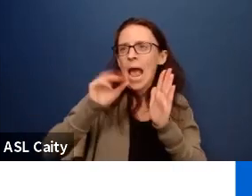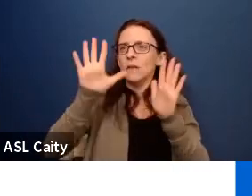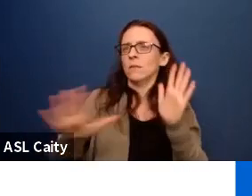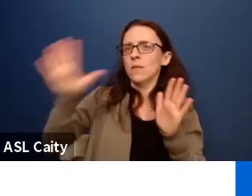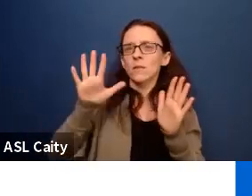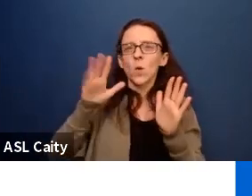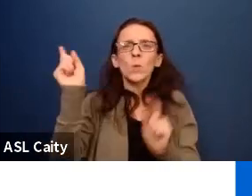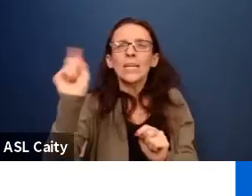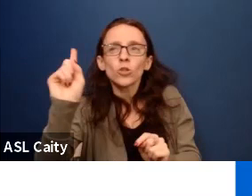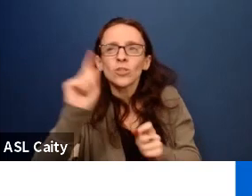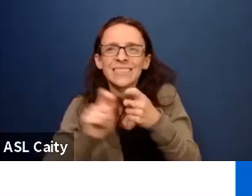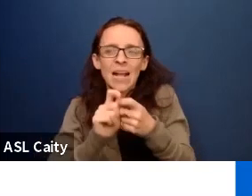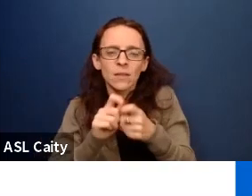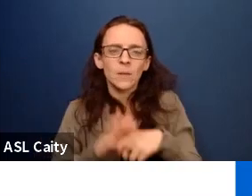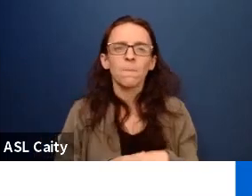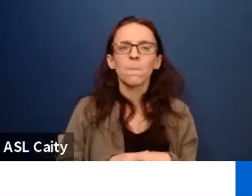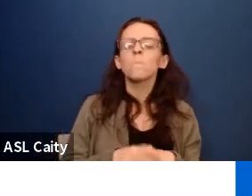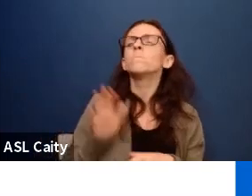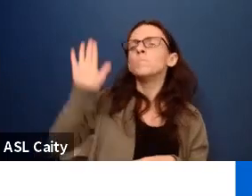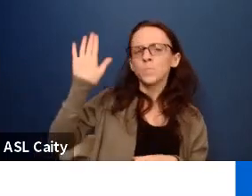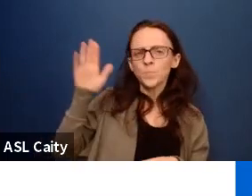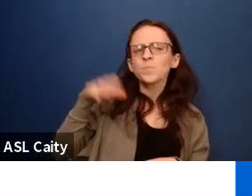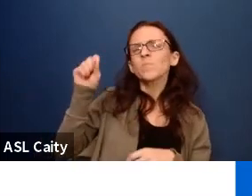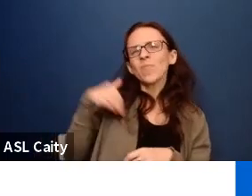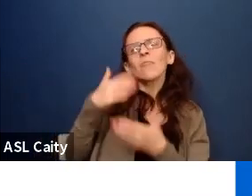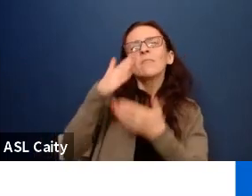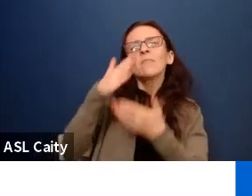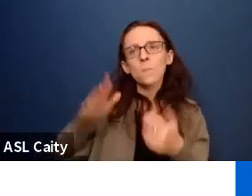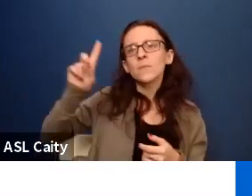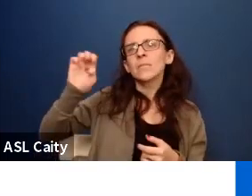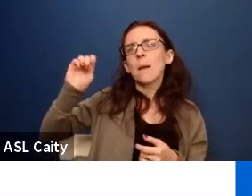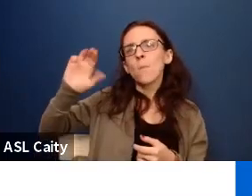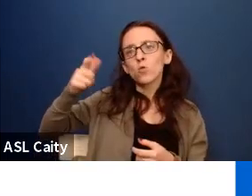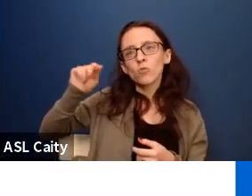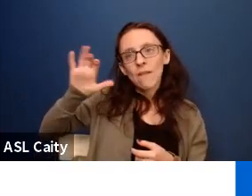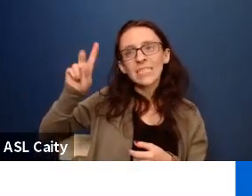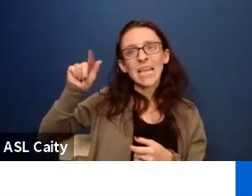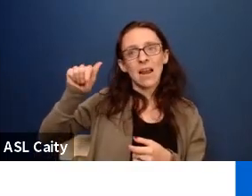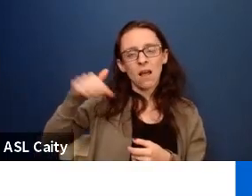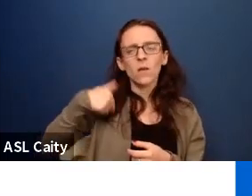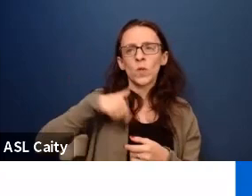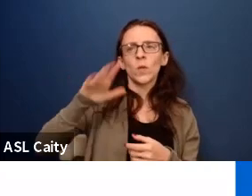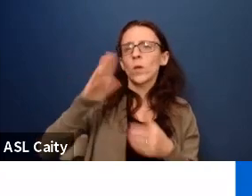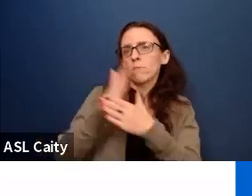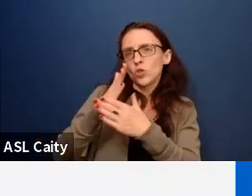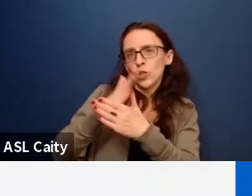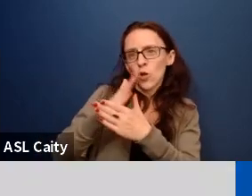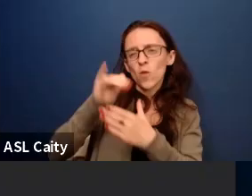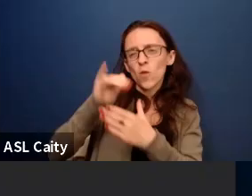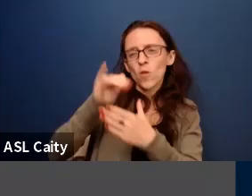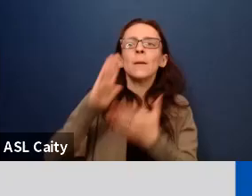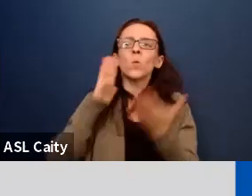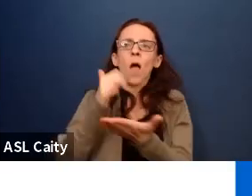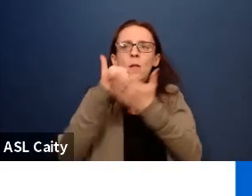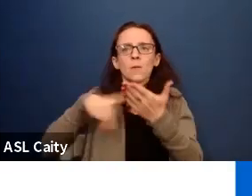And there's some demographic data coming that might help inform that